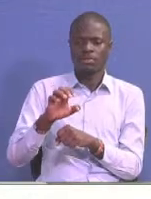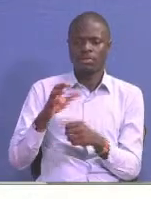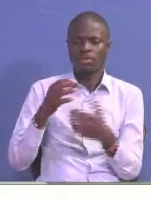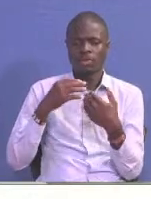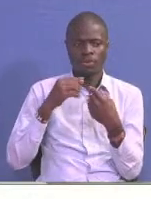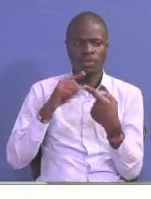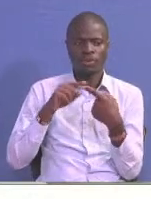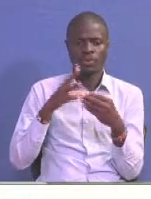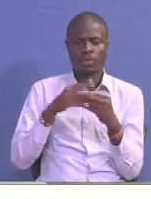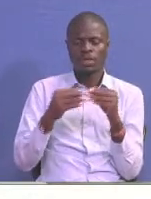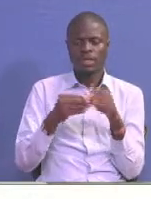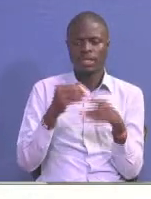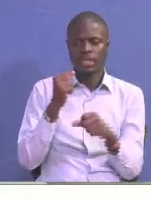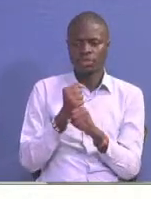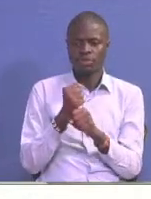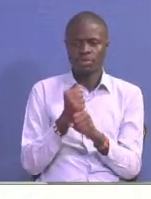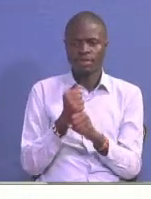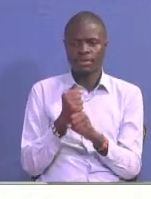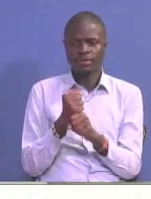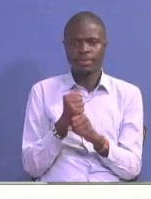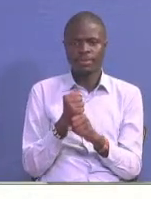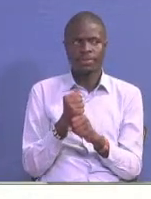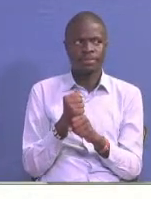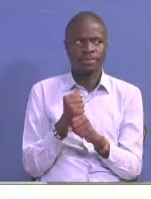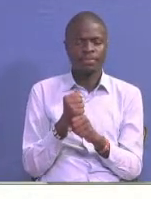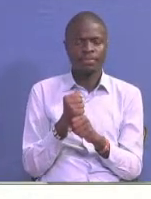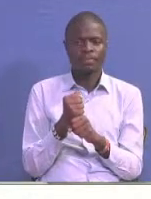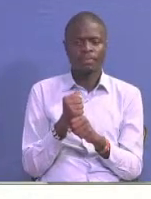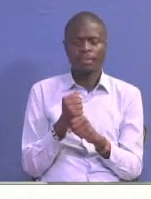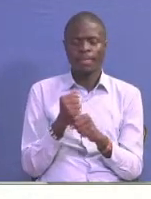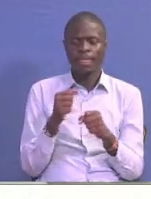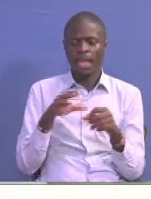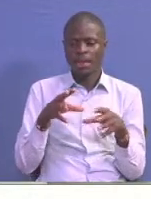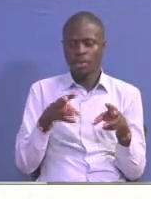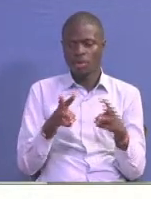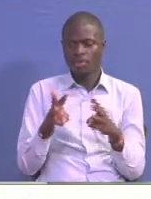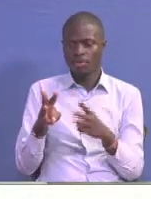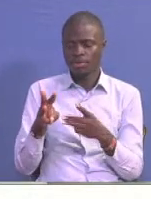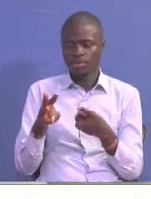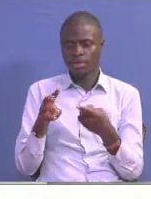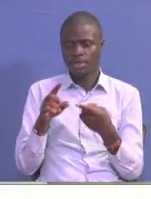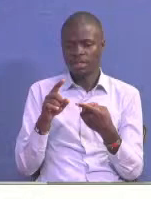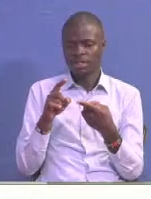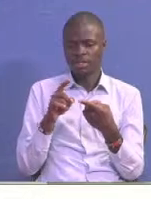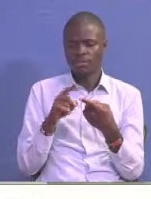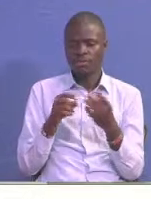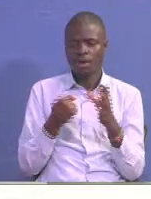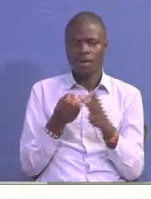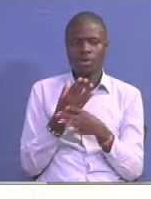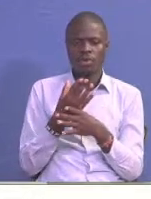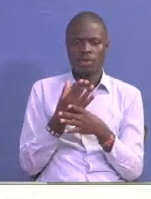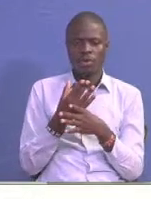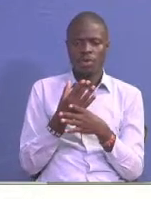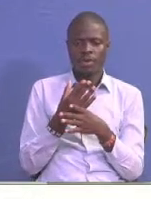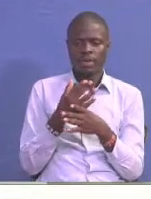for us to create jobs and opportunities for our growing population.